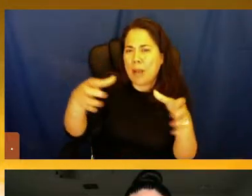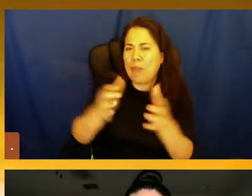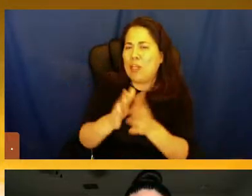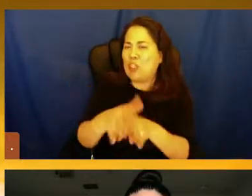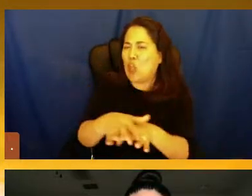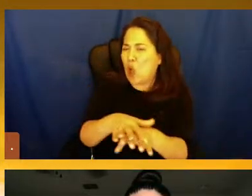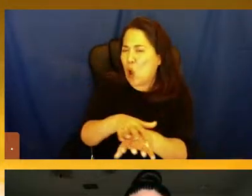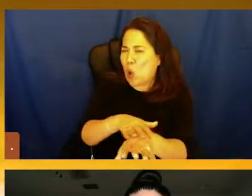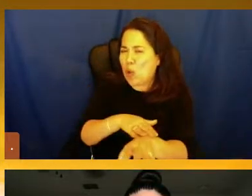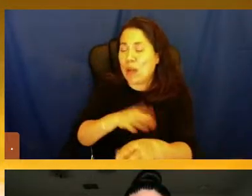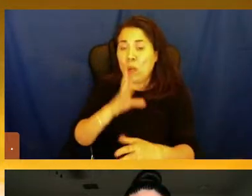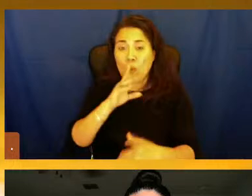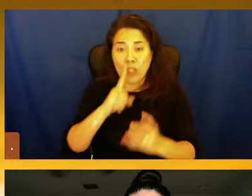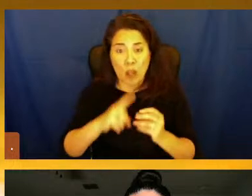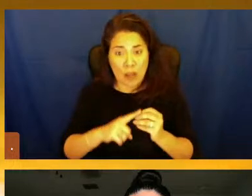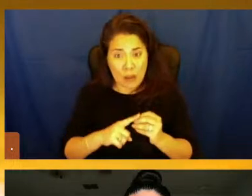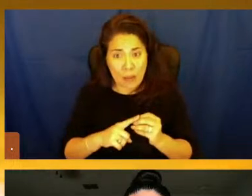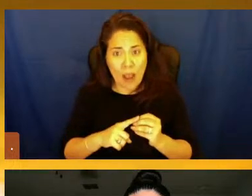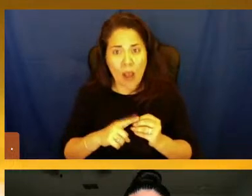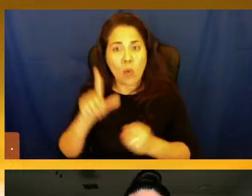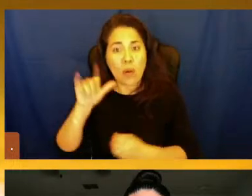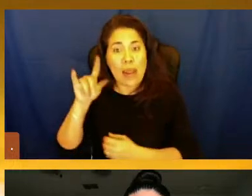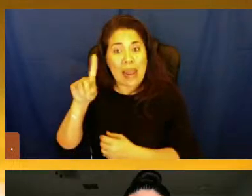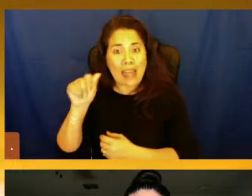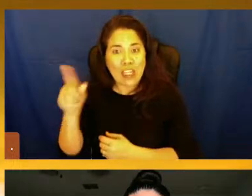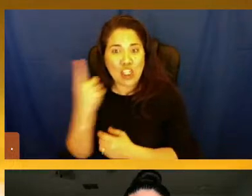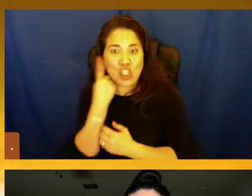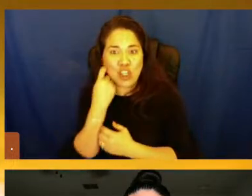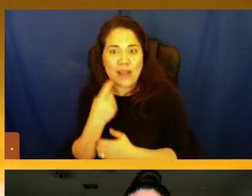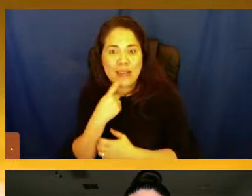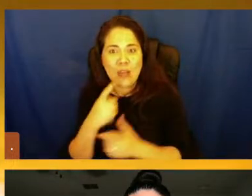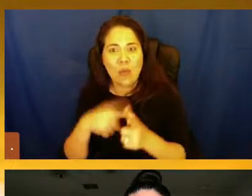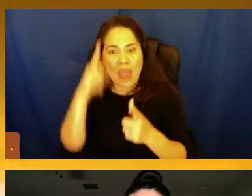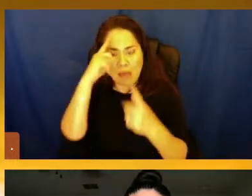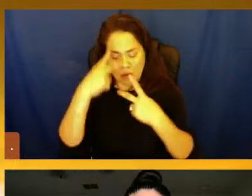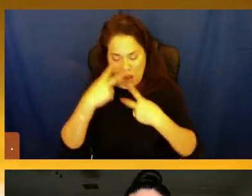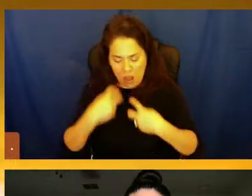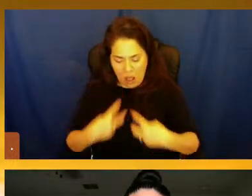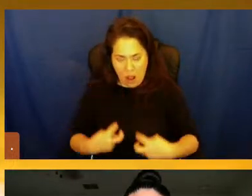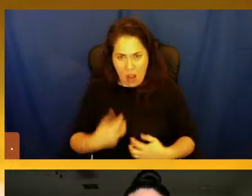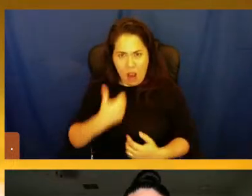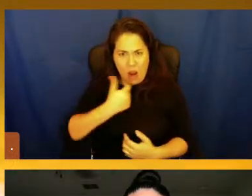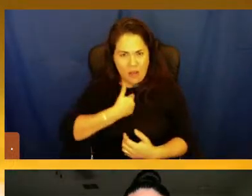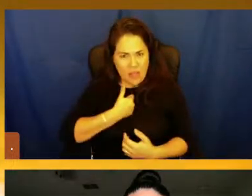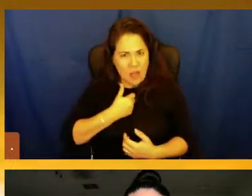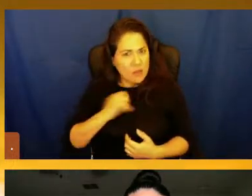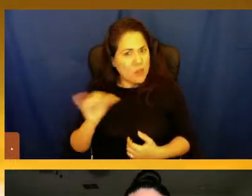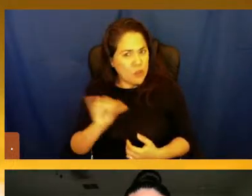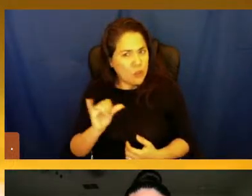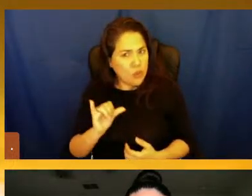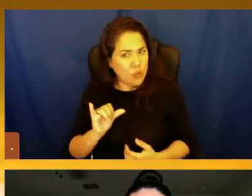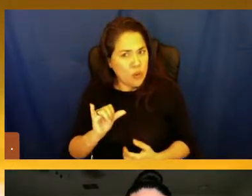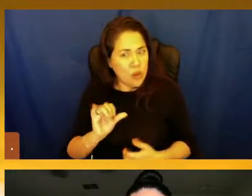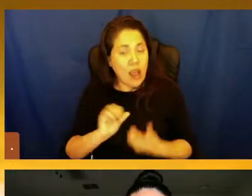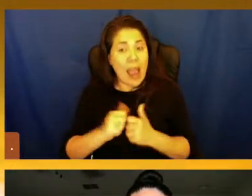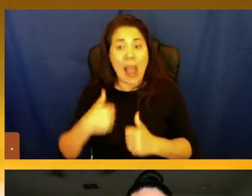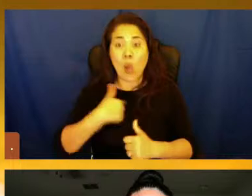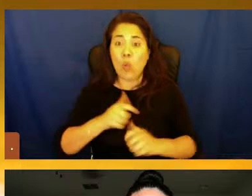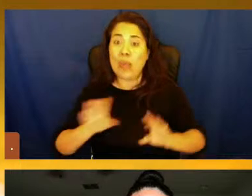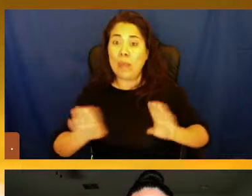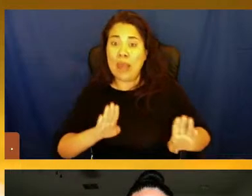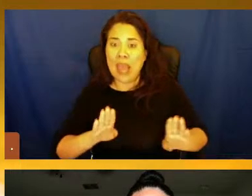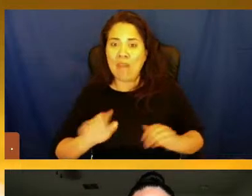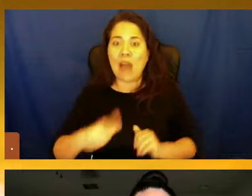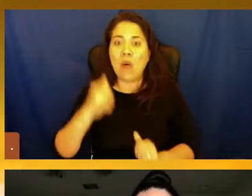it, going back to what Linda said, I mean, we have to look internally as well, because, you know, the way we behave to other